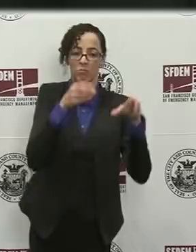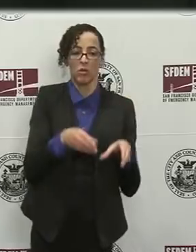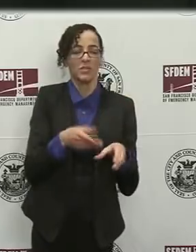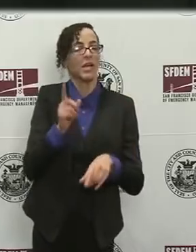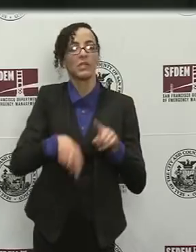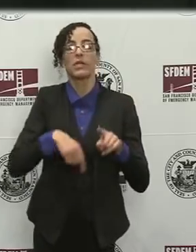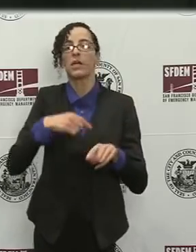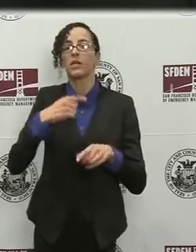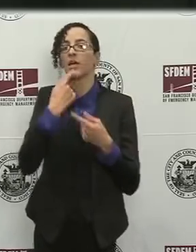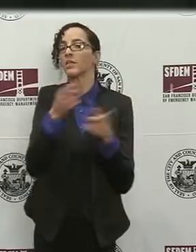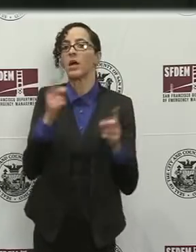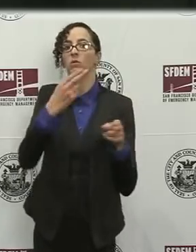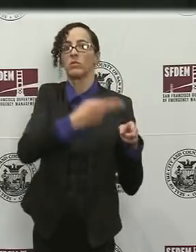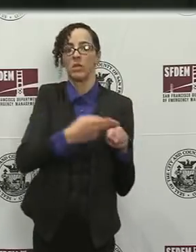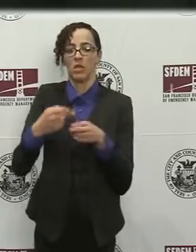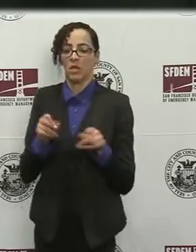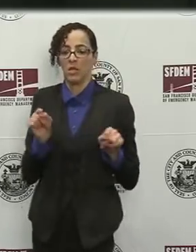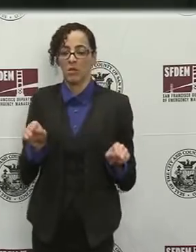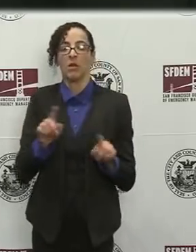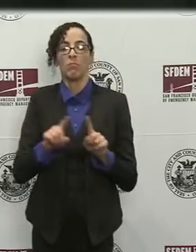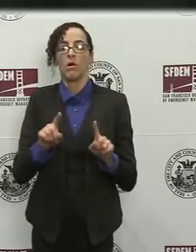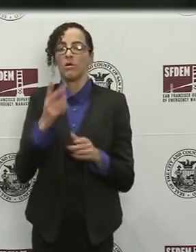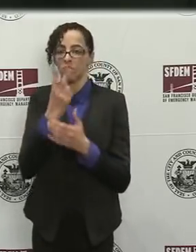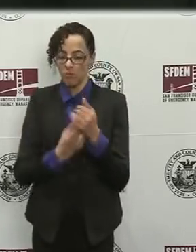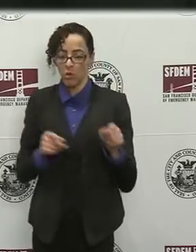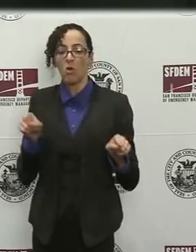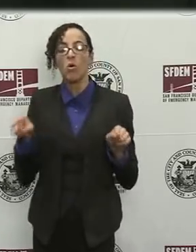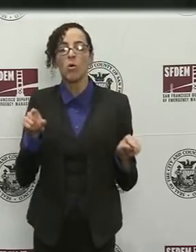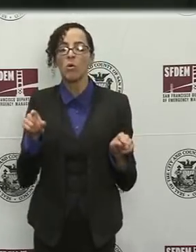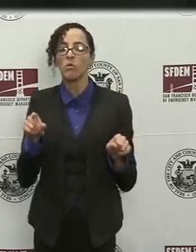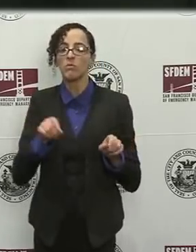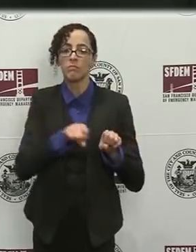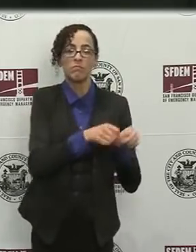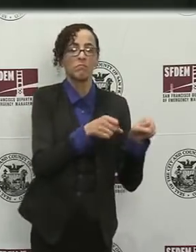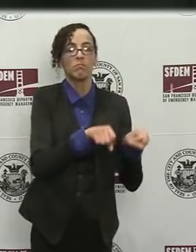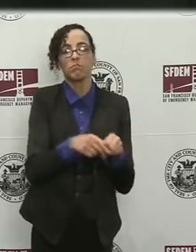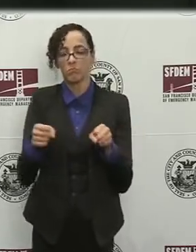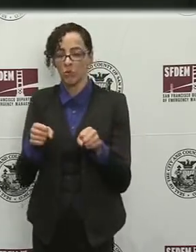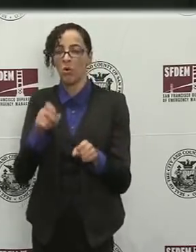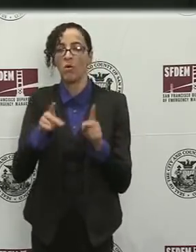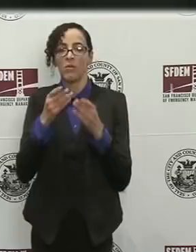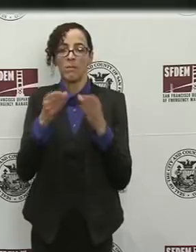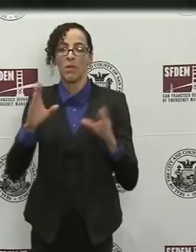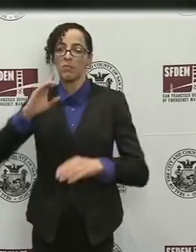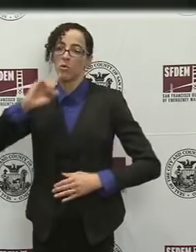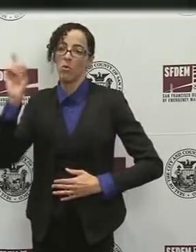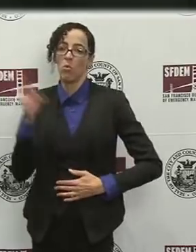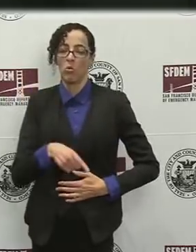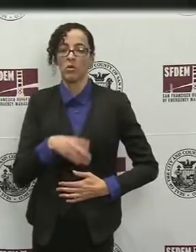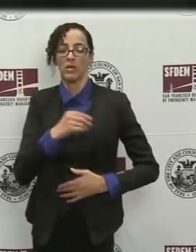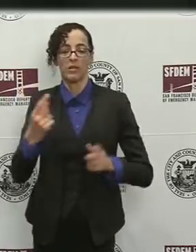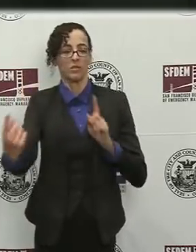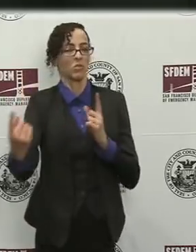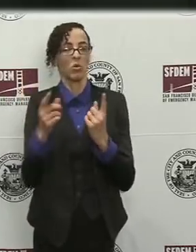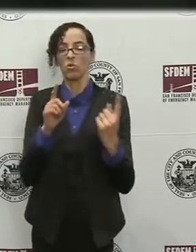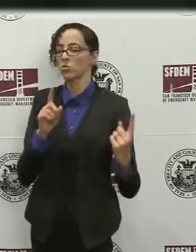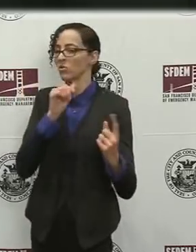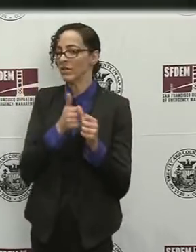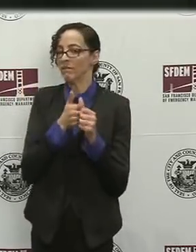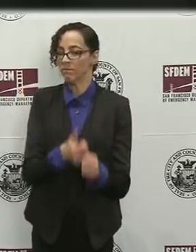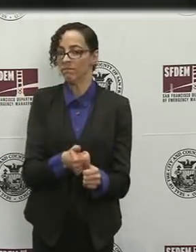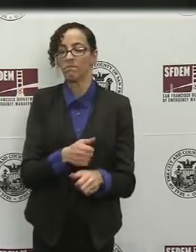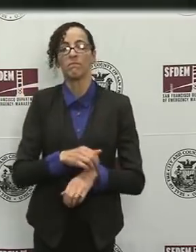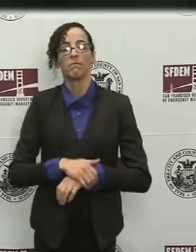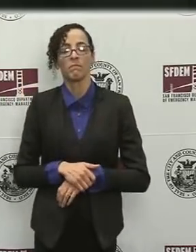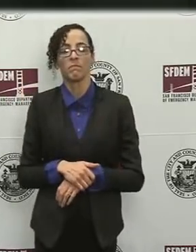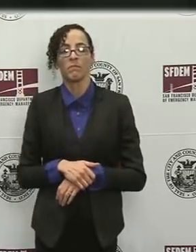of the public health order, social distancing type of issues. Thank you.